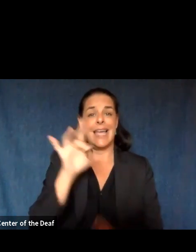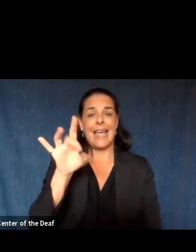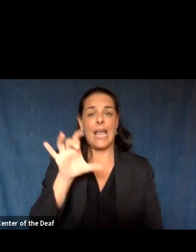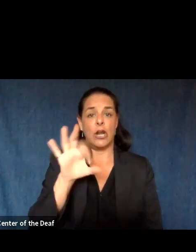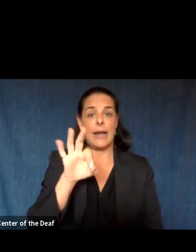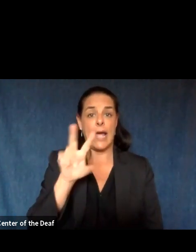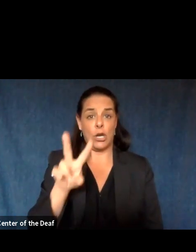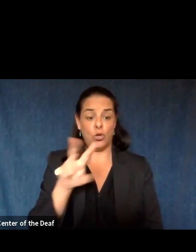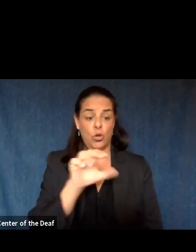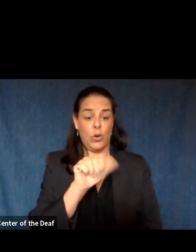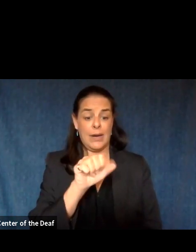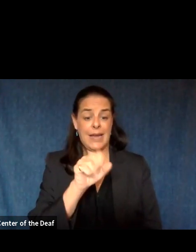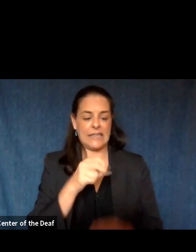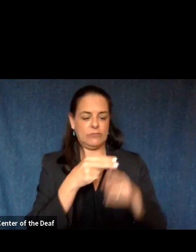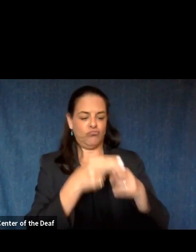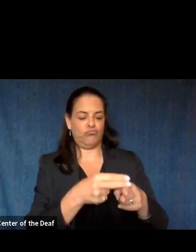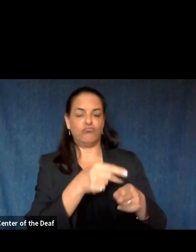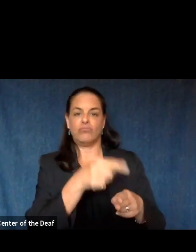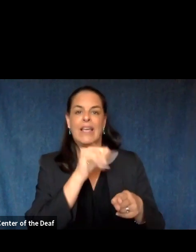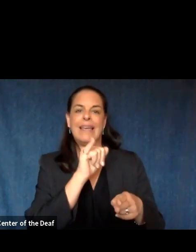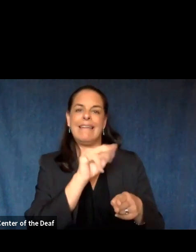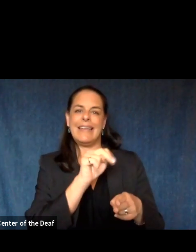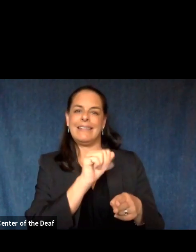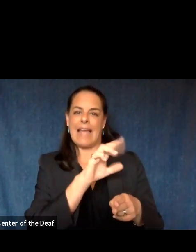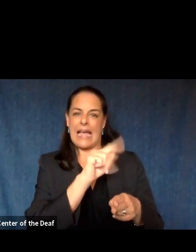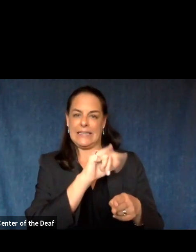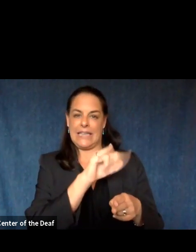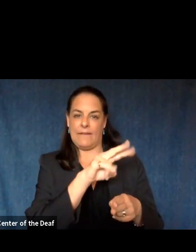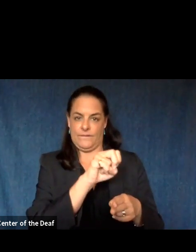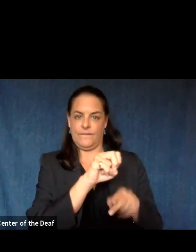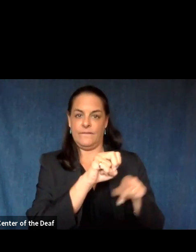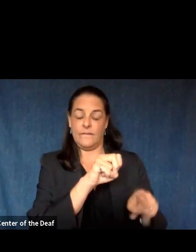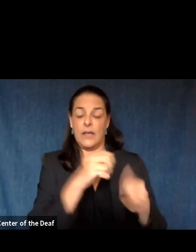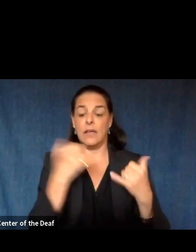6,892 of our cases are considered inactive, giving us